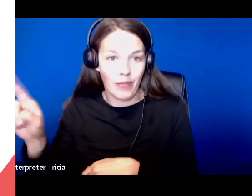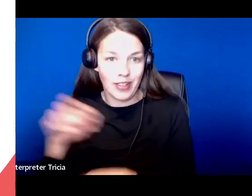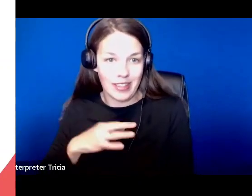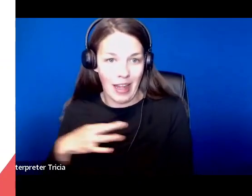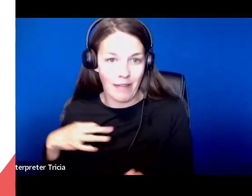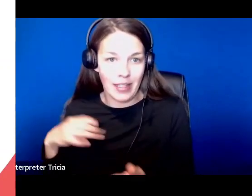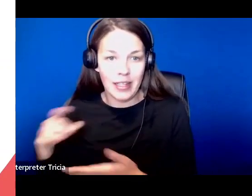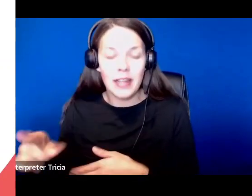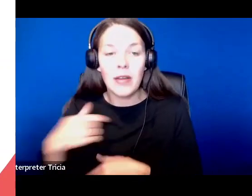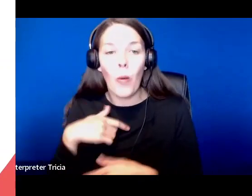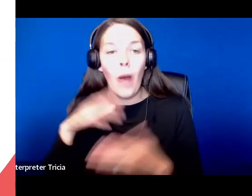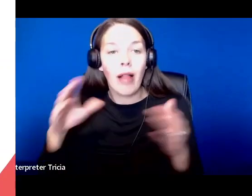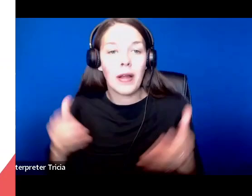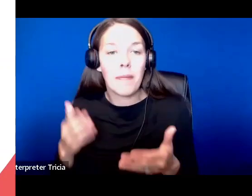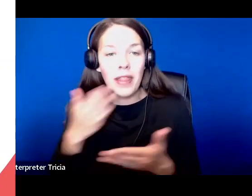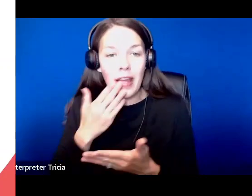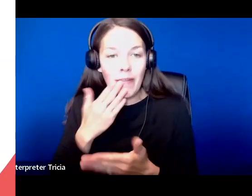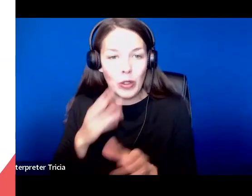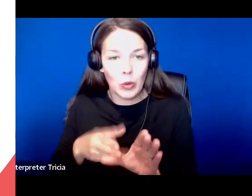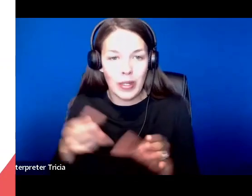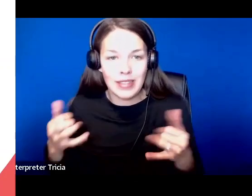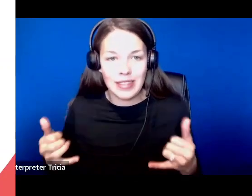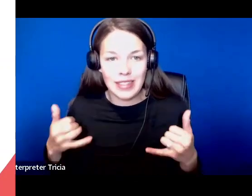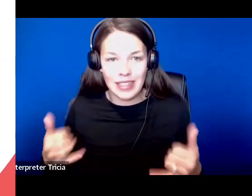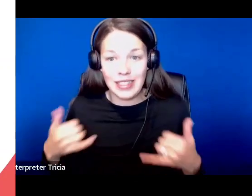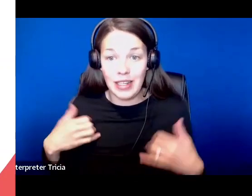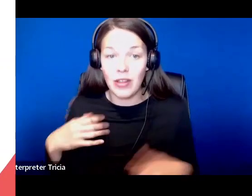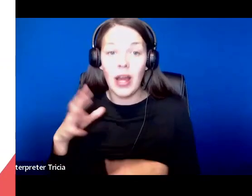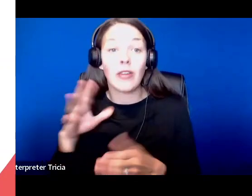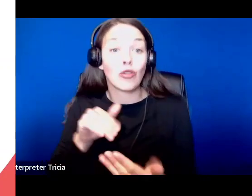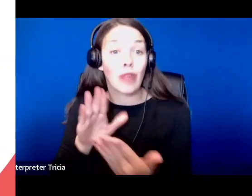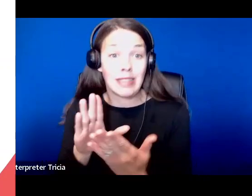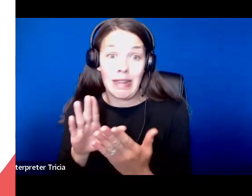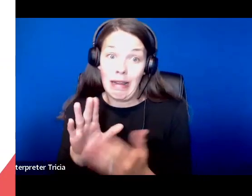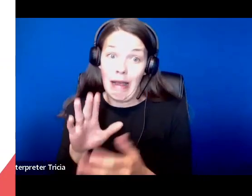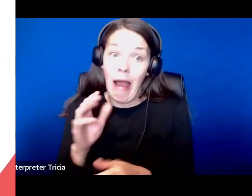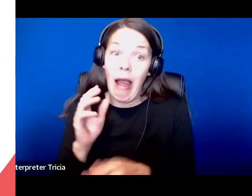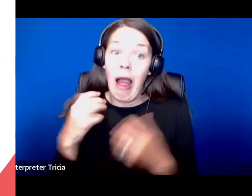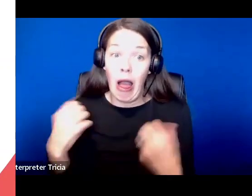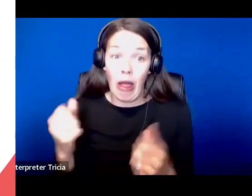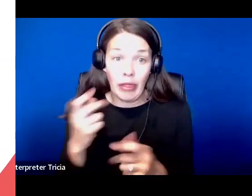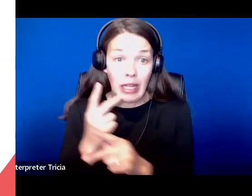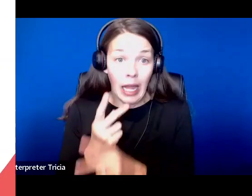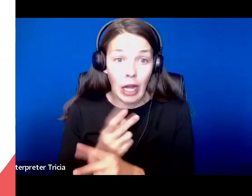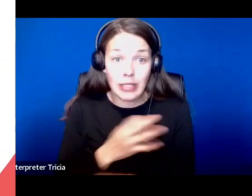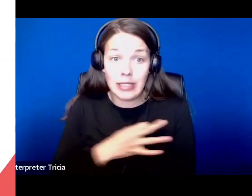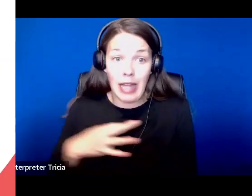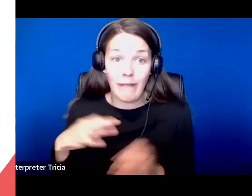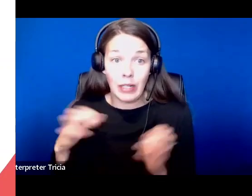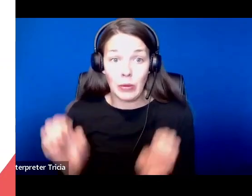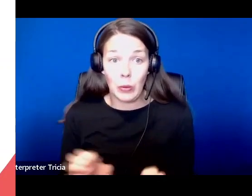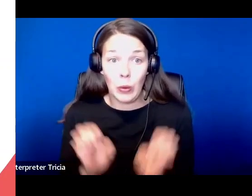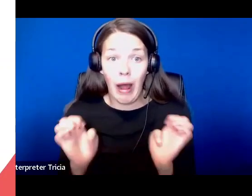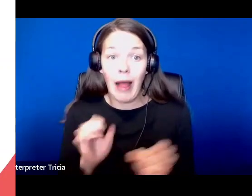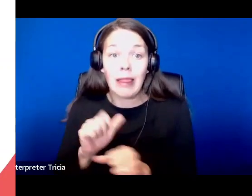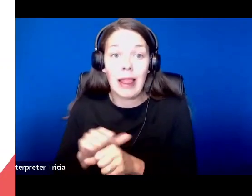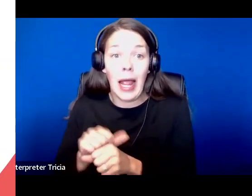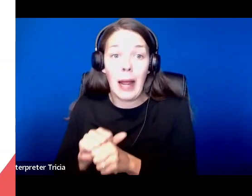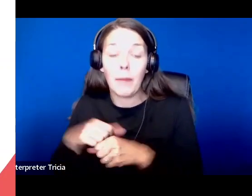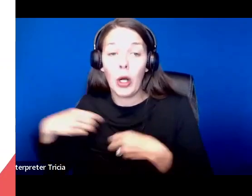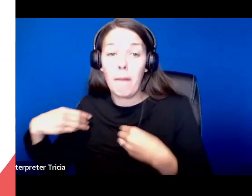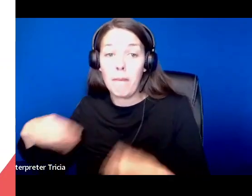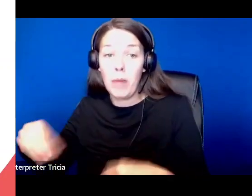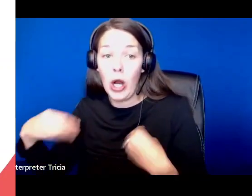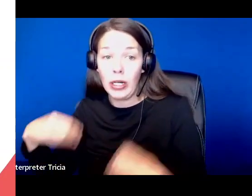you and thank you for joining us for today's session on addressing the healthcare staffing crisis, labor market insights, and solutions for long-term care